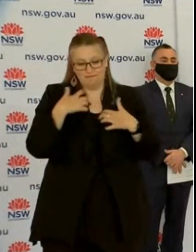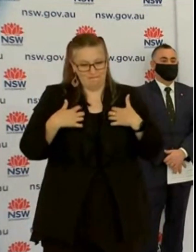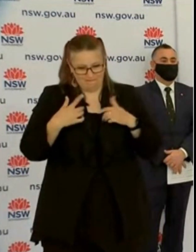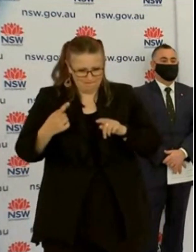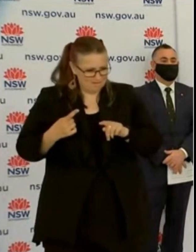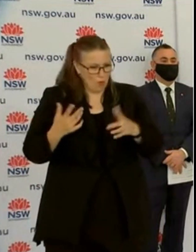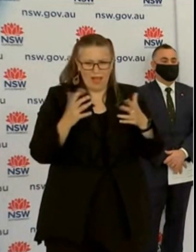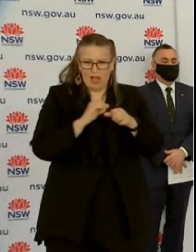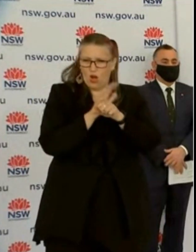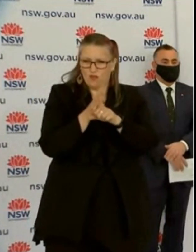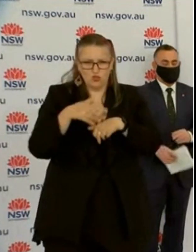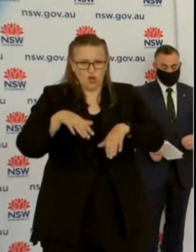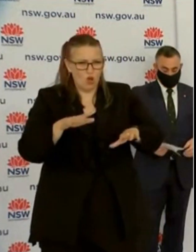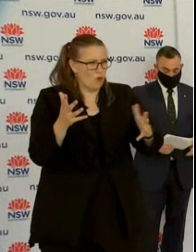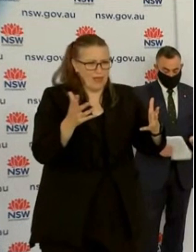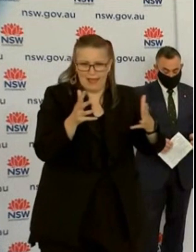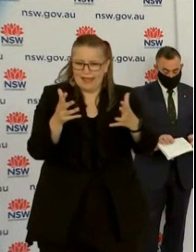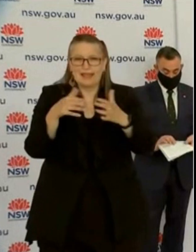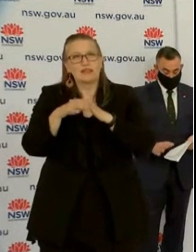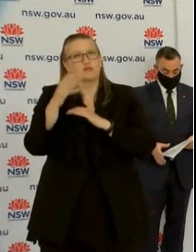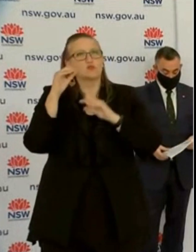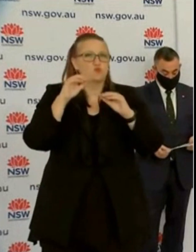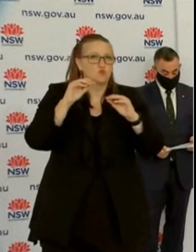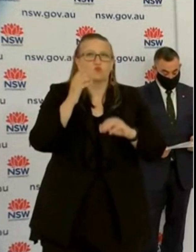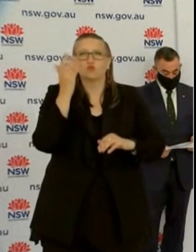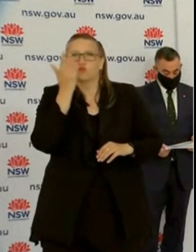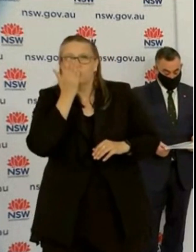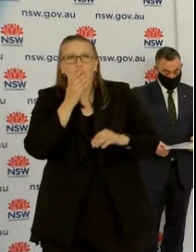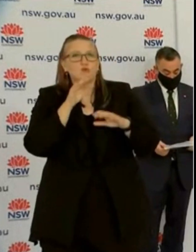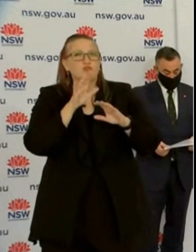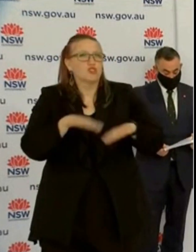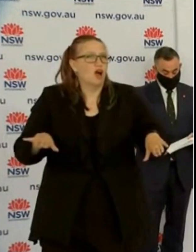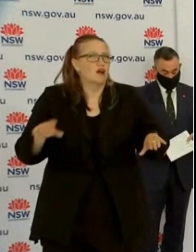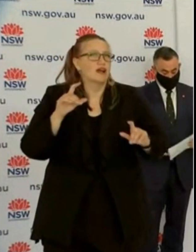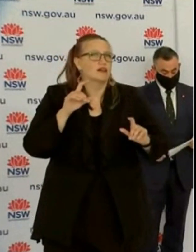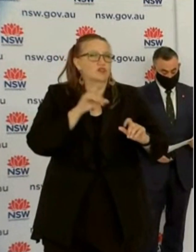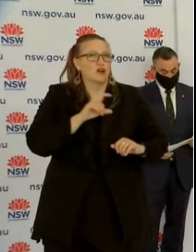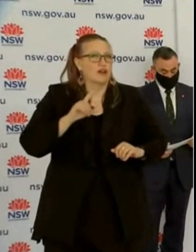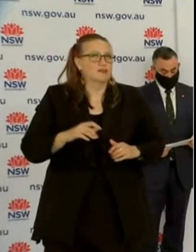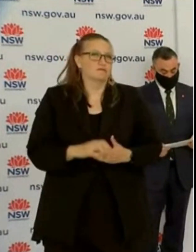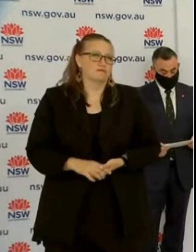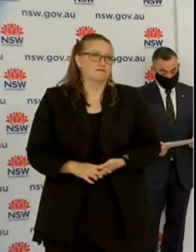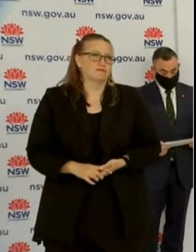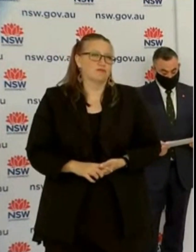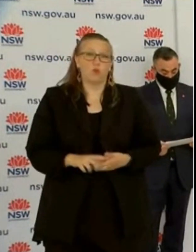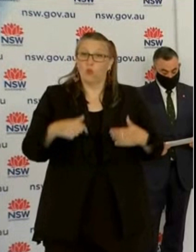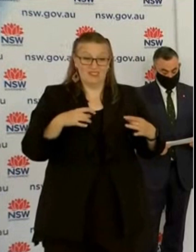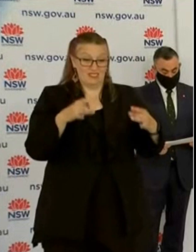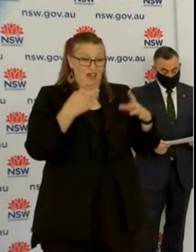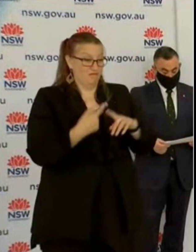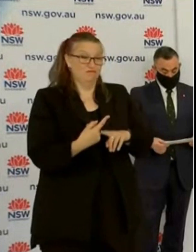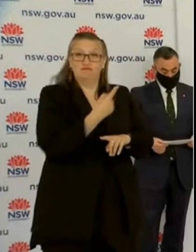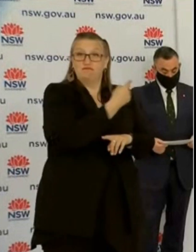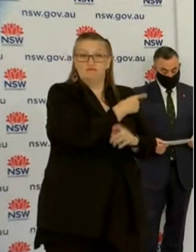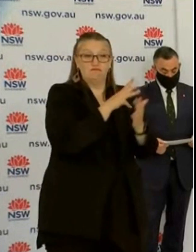to track the spread of COVID in educational facilities across New South Wales. We've actually been doing this since the beginning of the